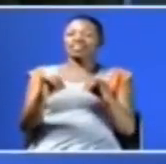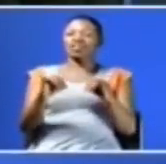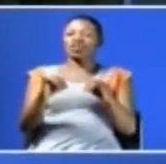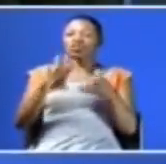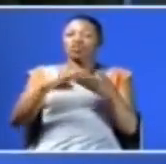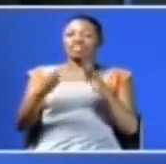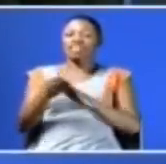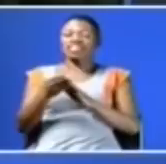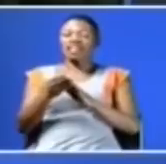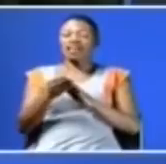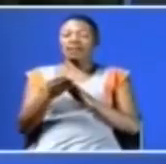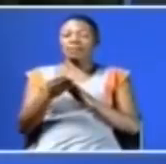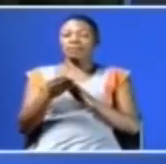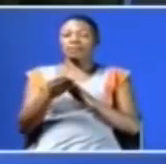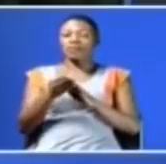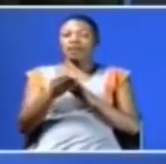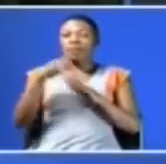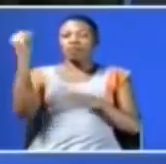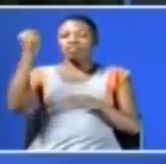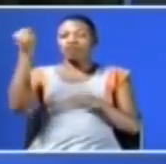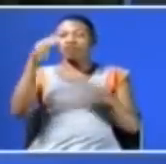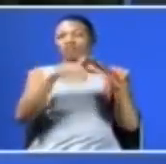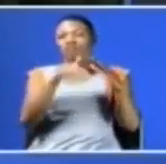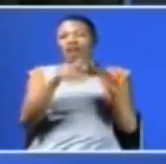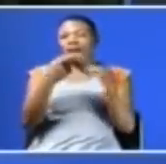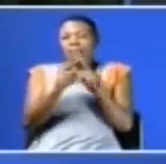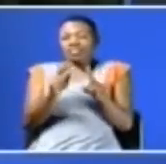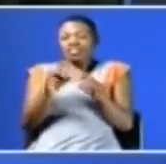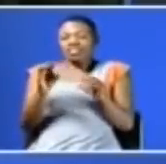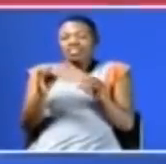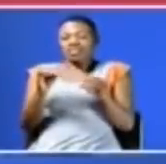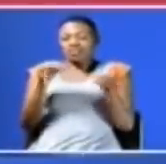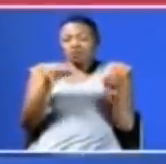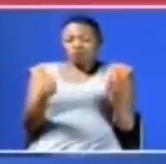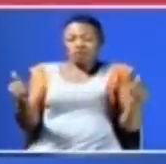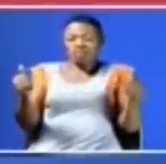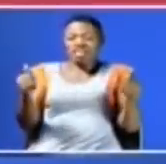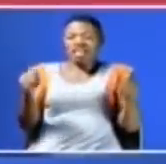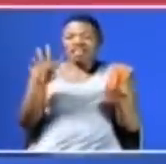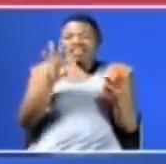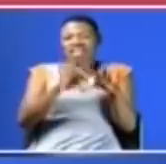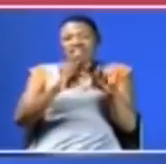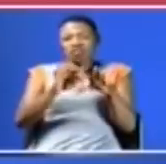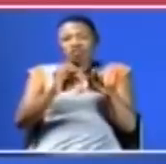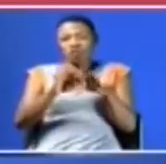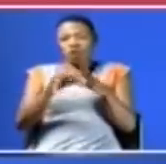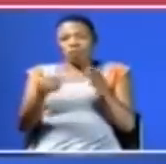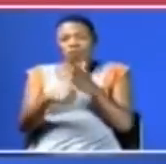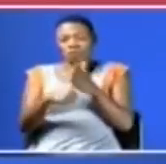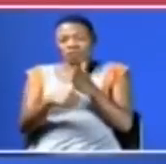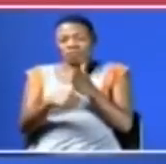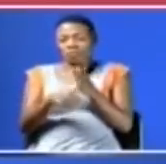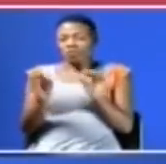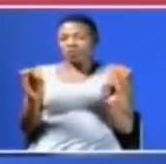accommodation, mm. as opposed to dealing with the electoral justice problem. that brought us into this situation in the